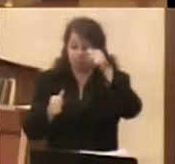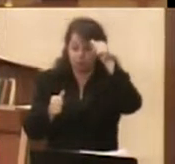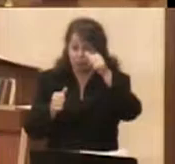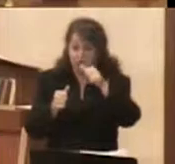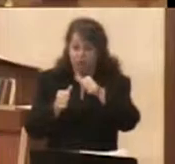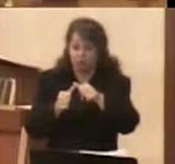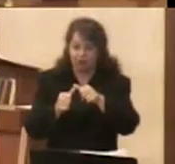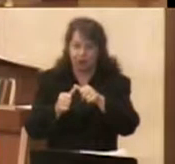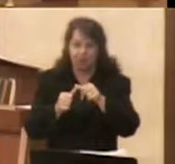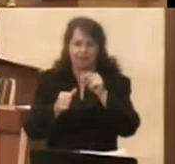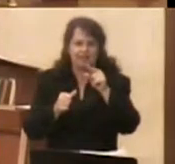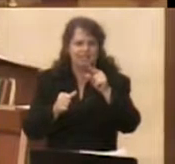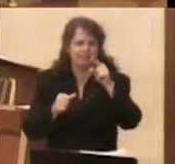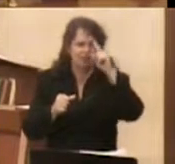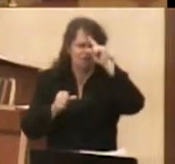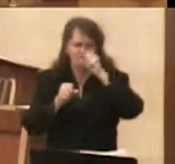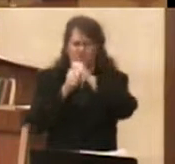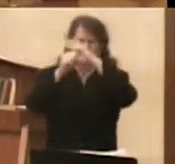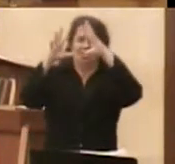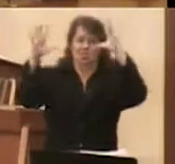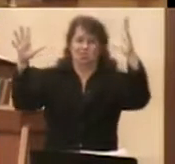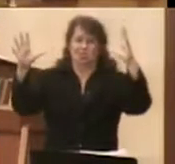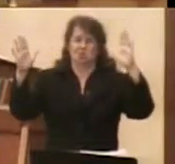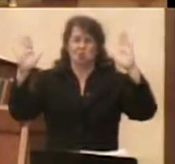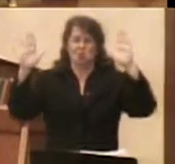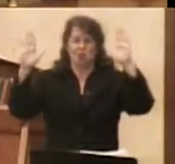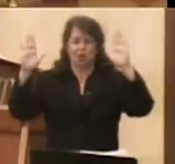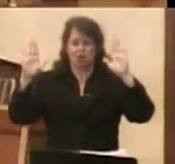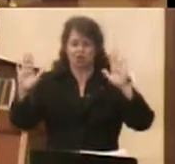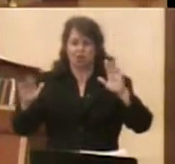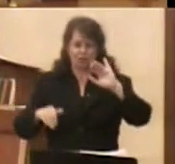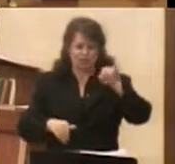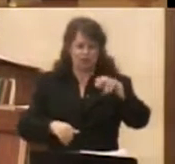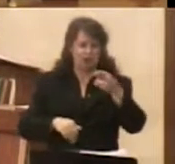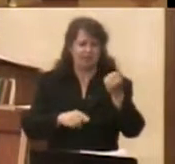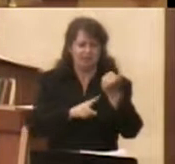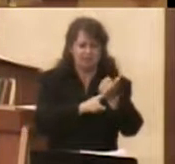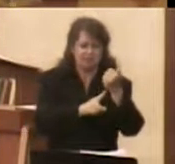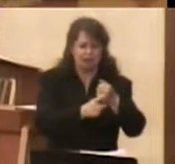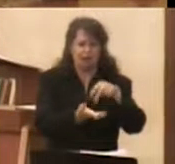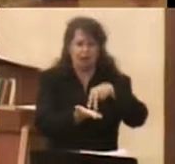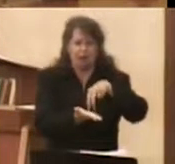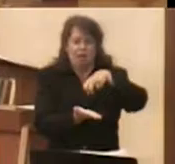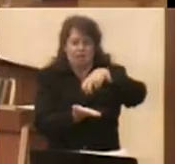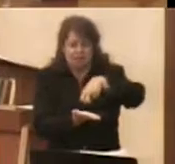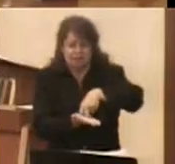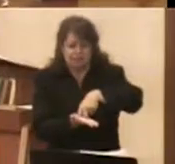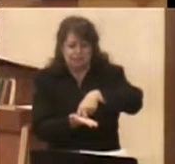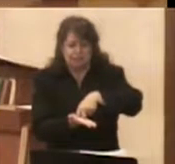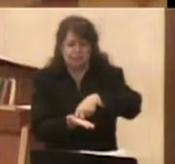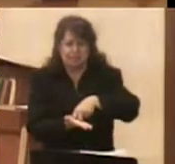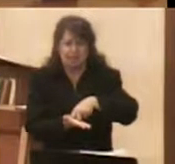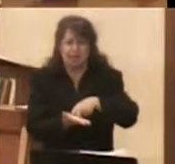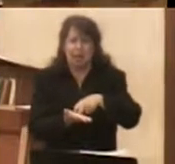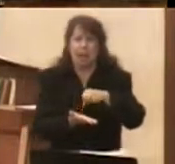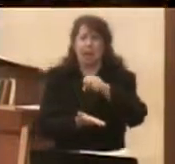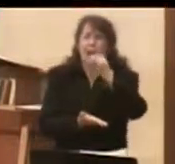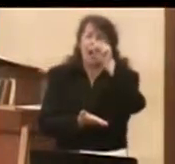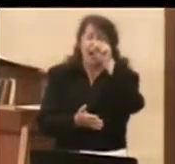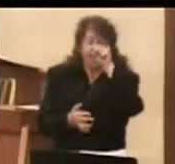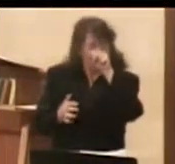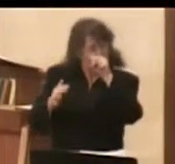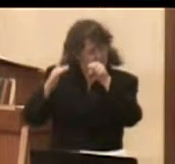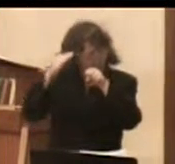so great that John has fallen to his knees and placed his face down because it is so overwhelming. And I